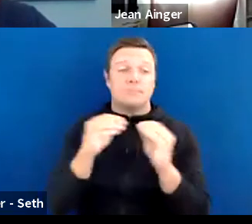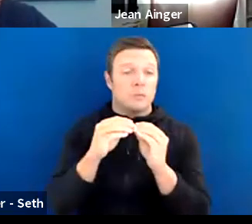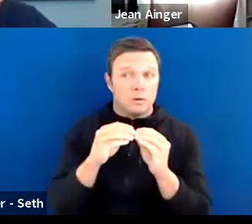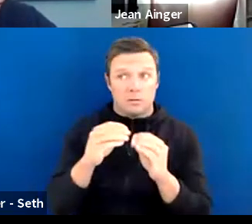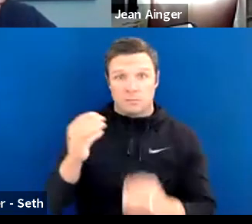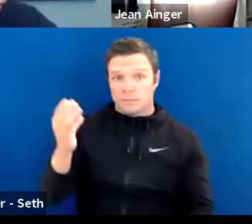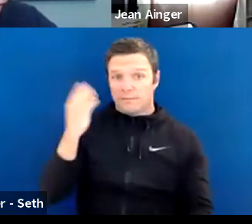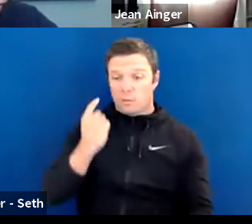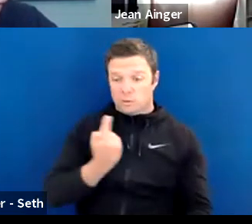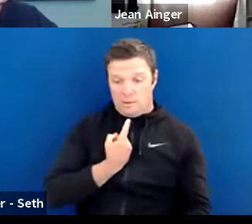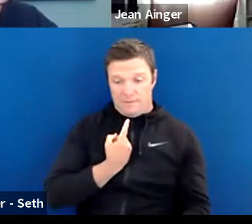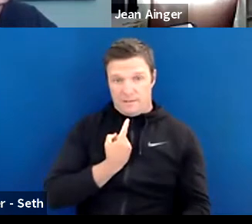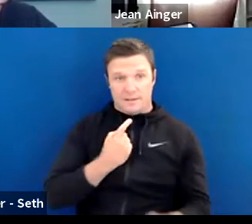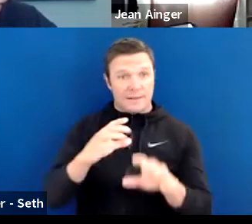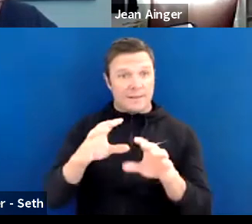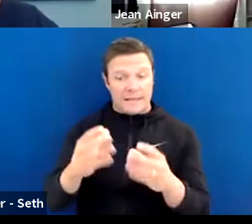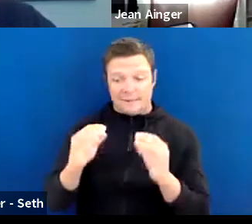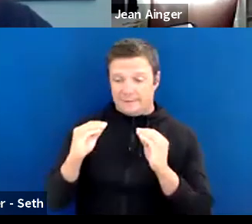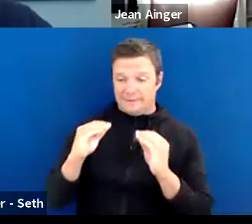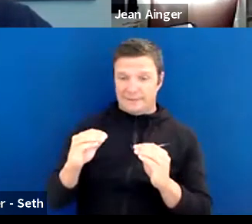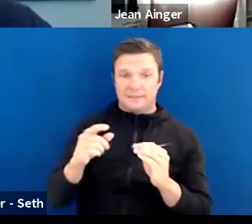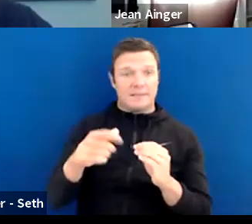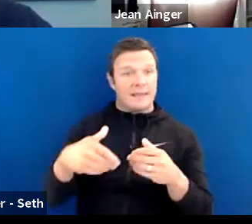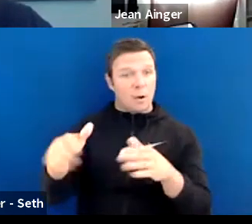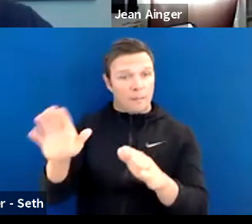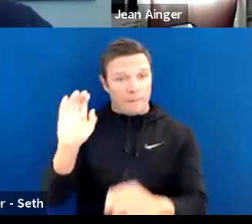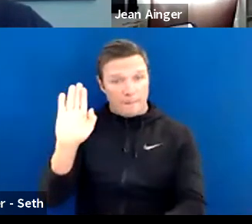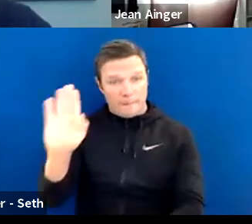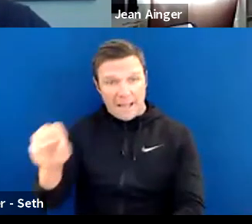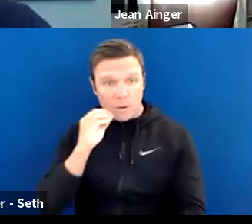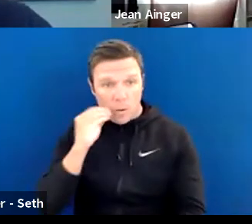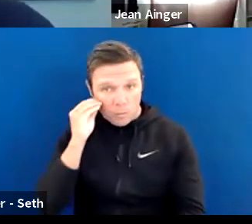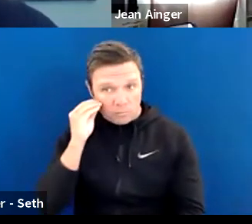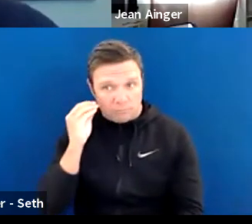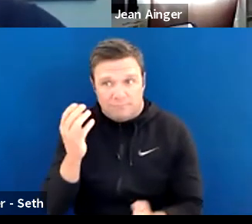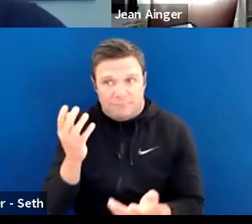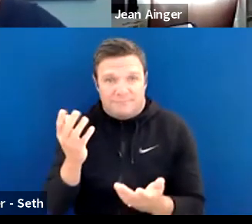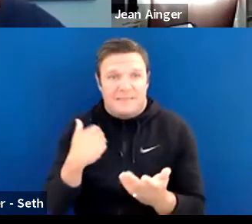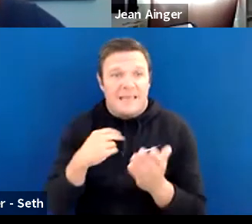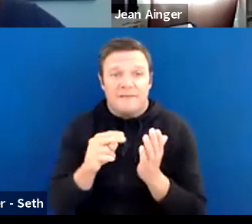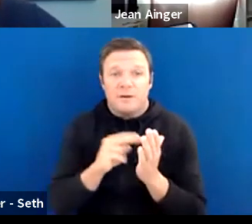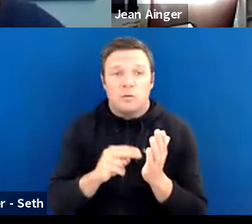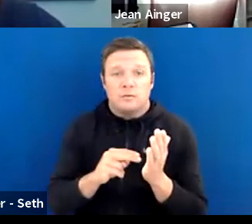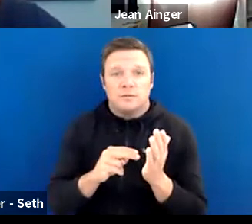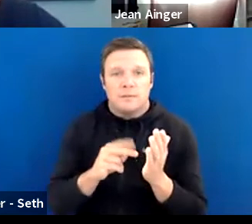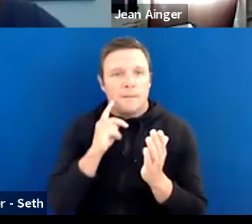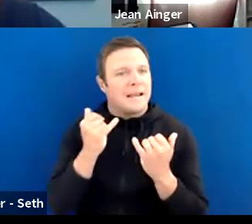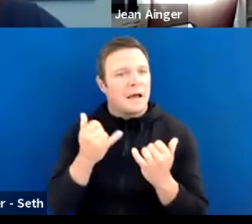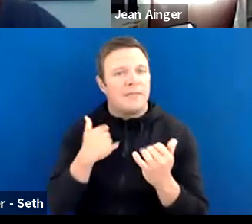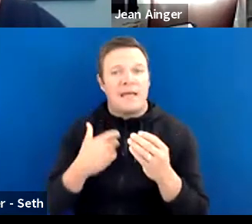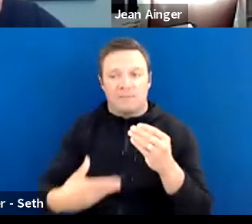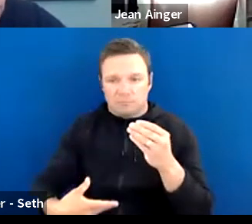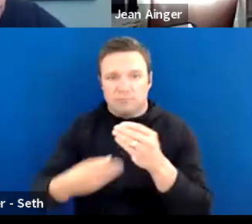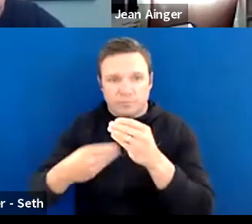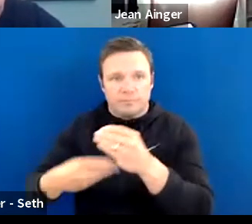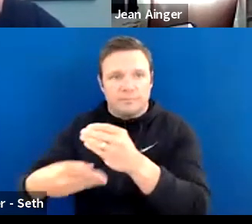the class teaching, that's it. When they go home, either there or not, but now they have all this additional to supplement what I'm doing in class that